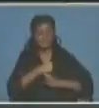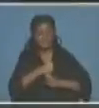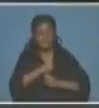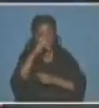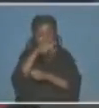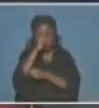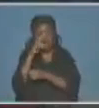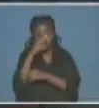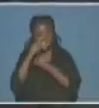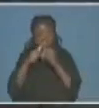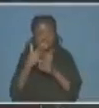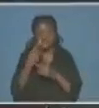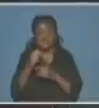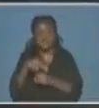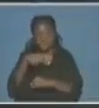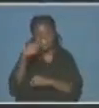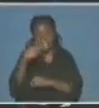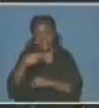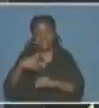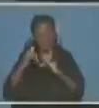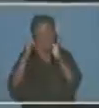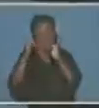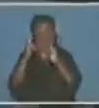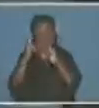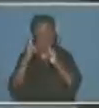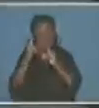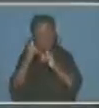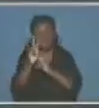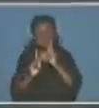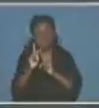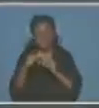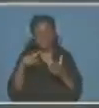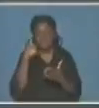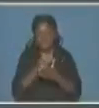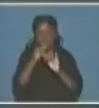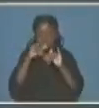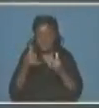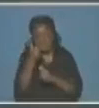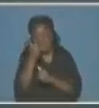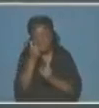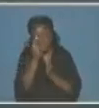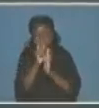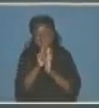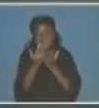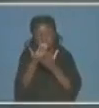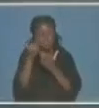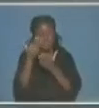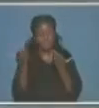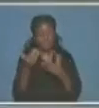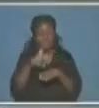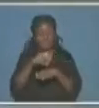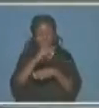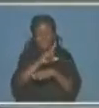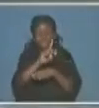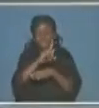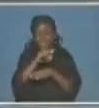high-level delegates, and the Canadian Freedom arriving in country just moments ago here at the Linden Pendling International Airport.